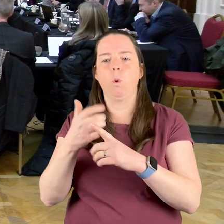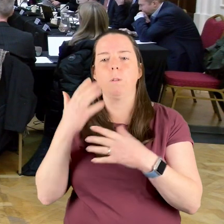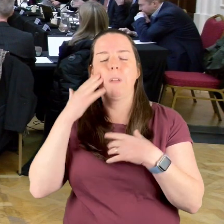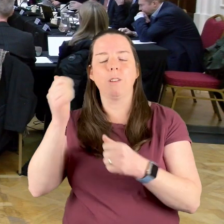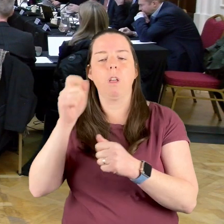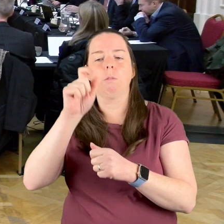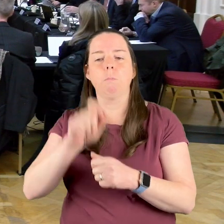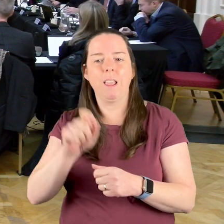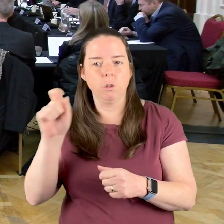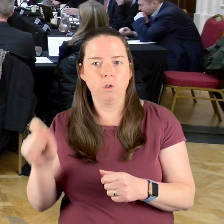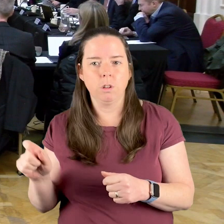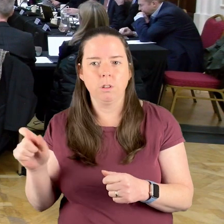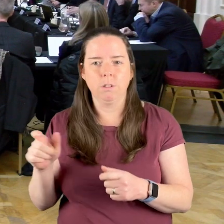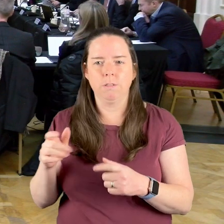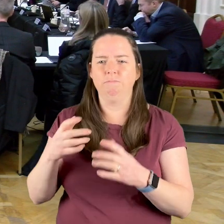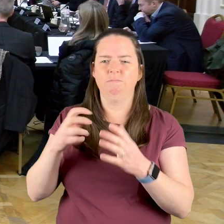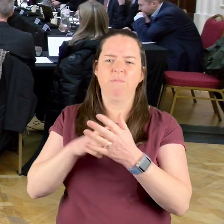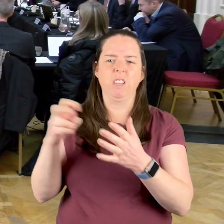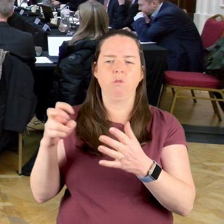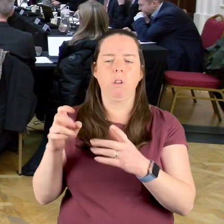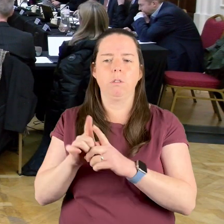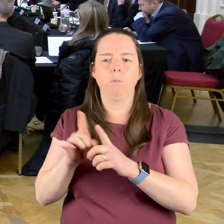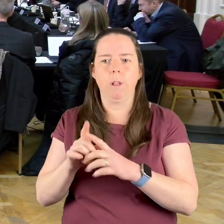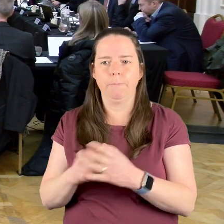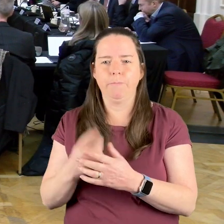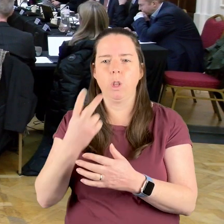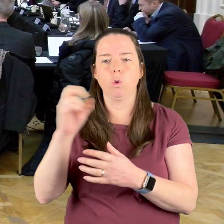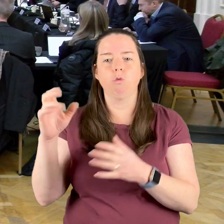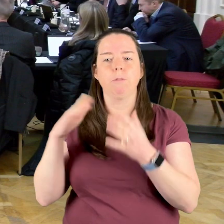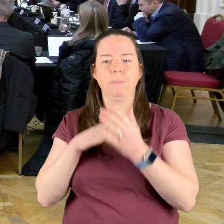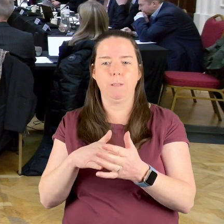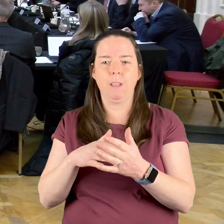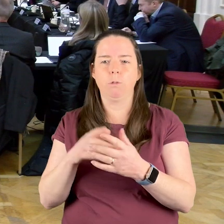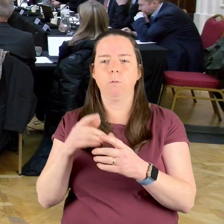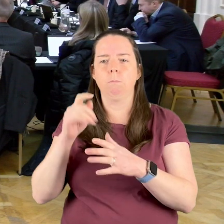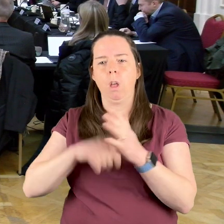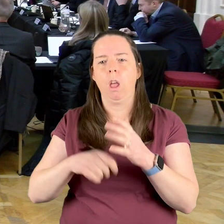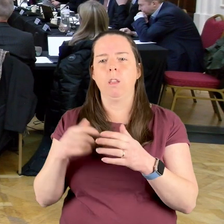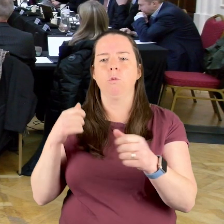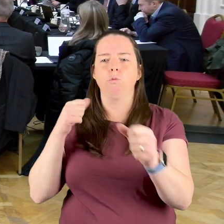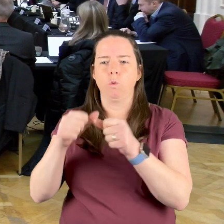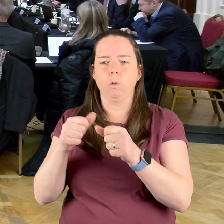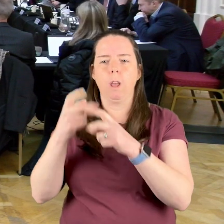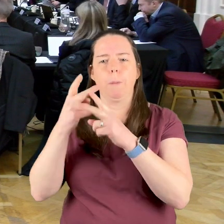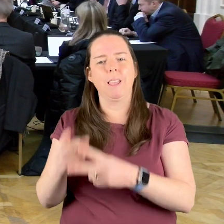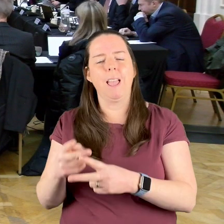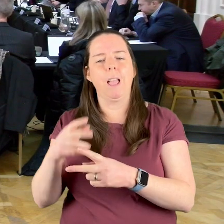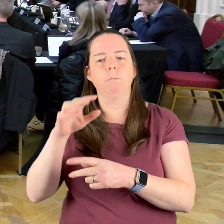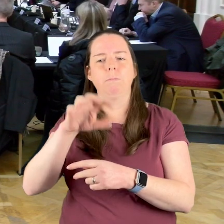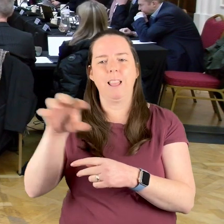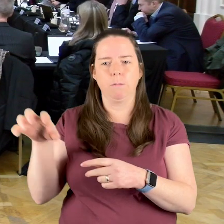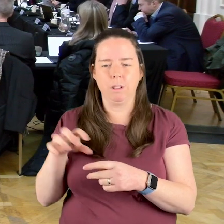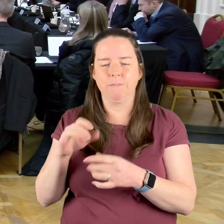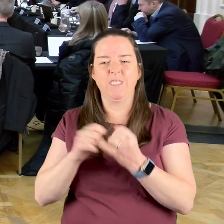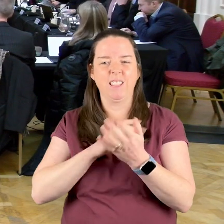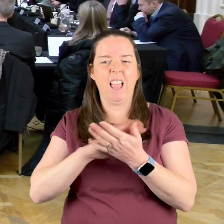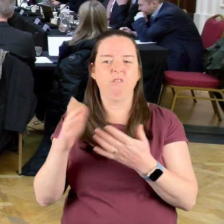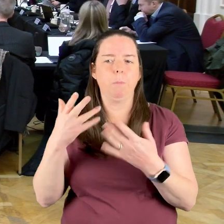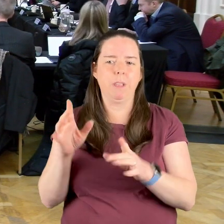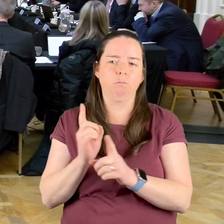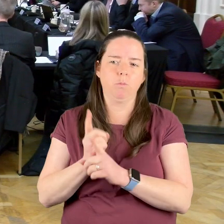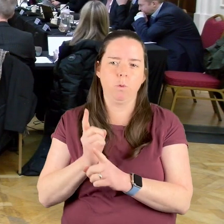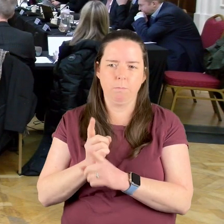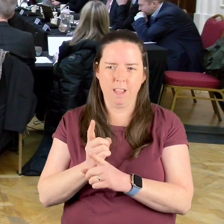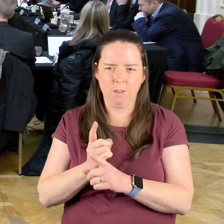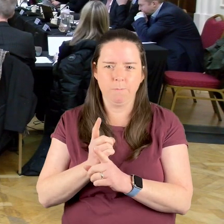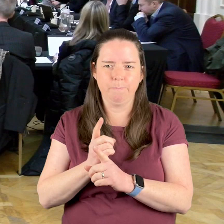discharge too. There's the £200 million to buy short-term care placements that Sarah mentioned